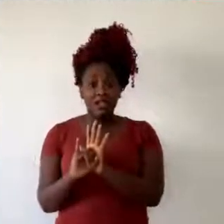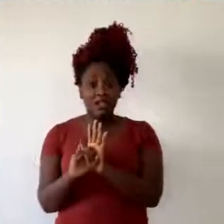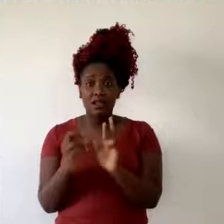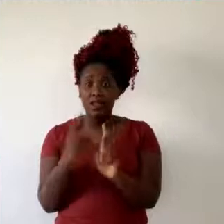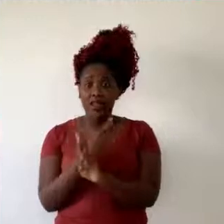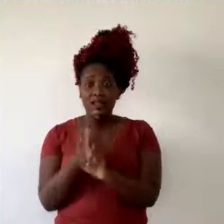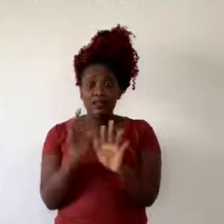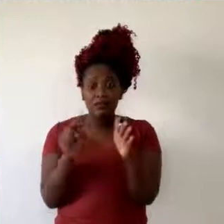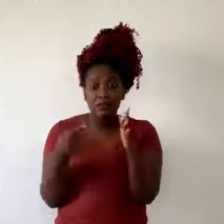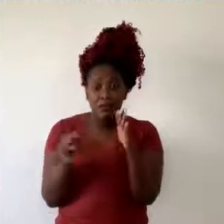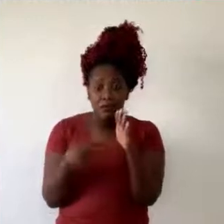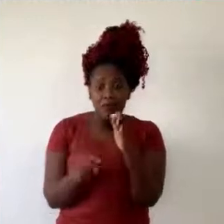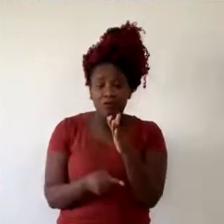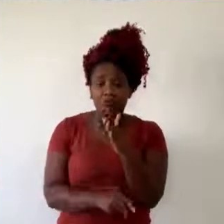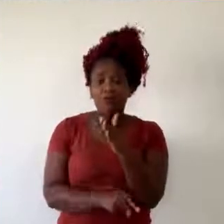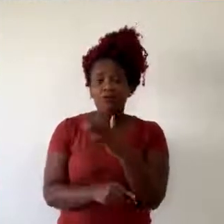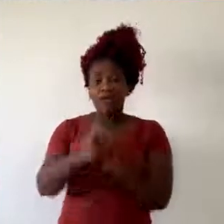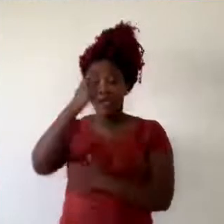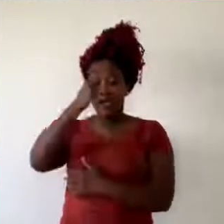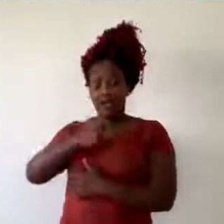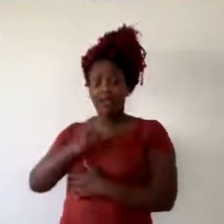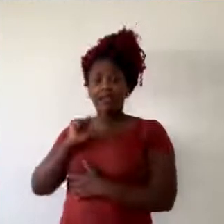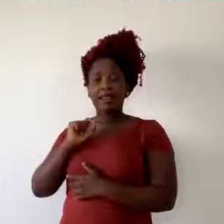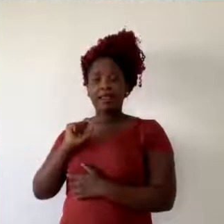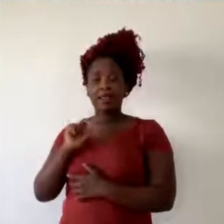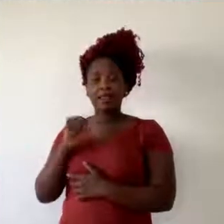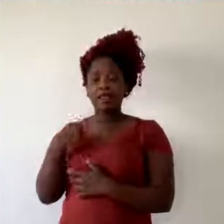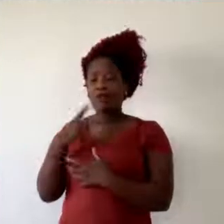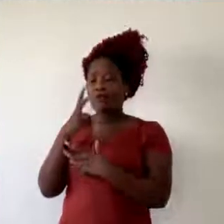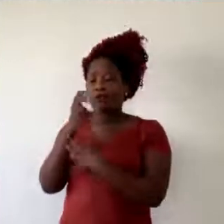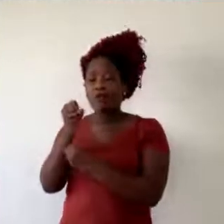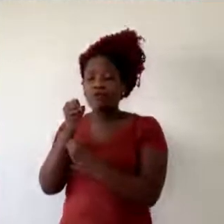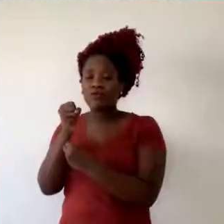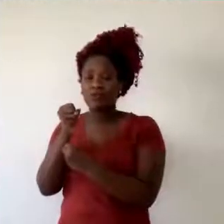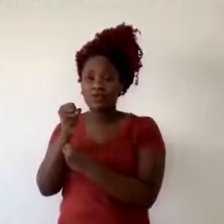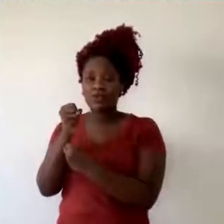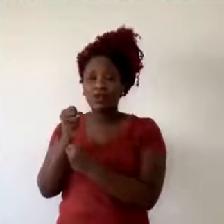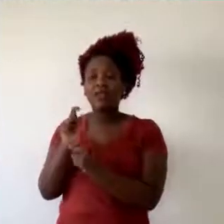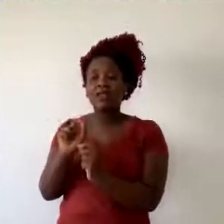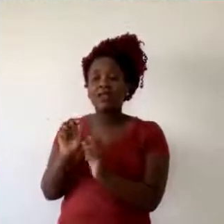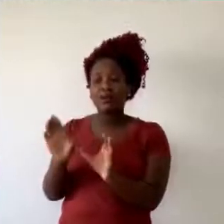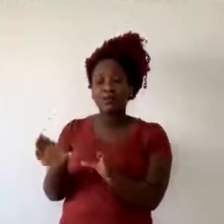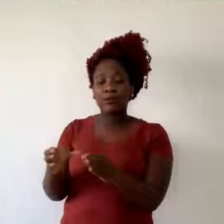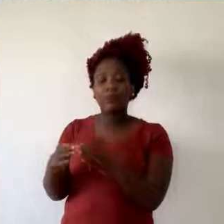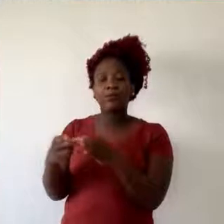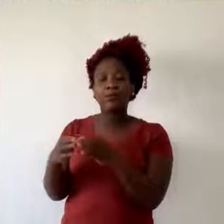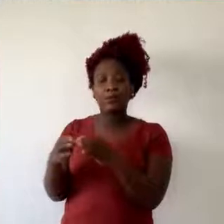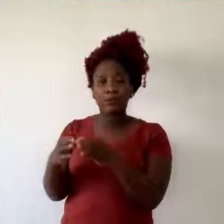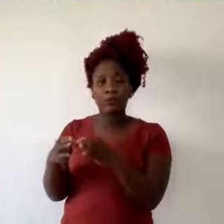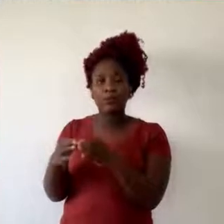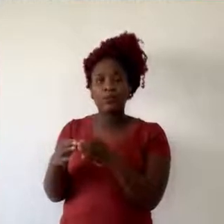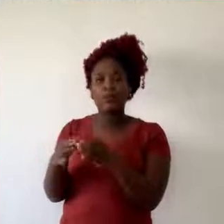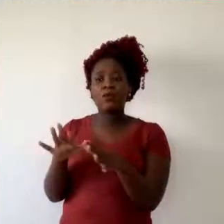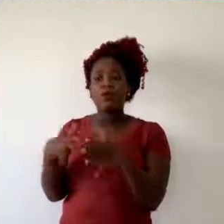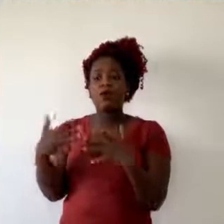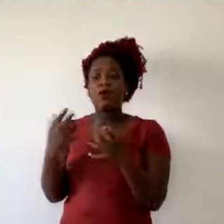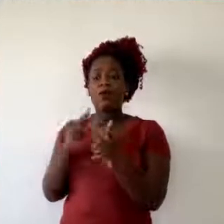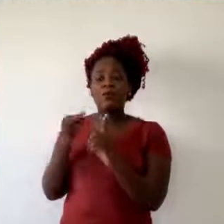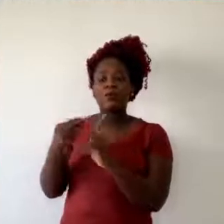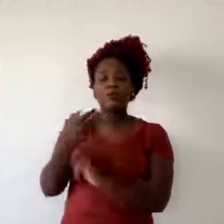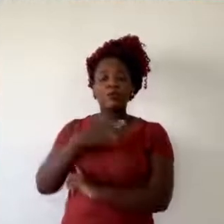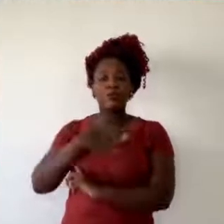our most profound relationships and who we are, trust, who is my group, what is